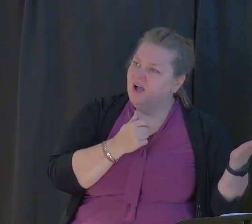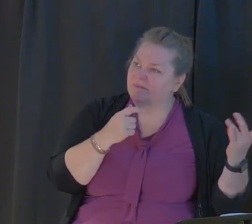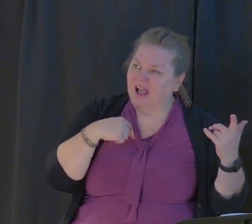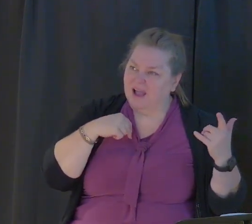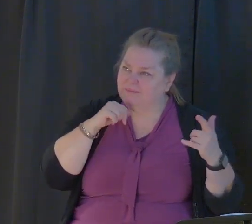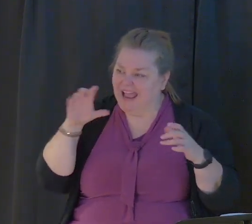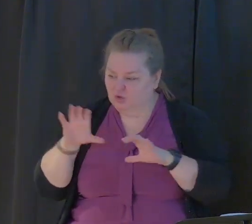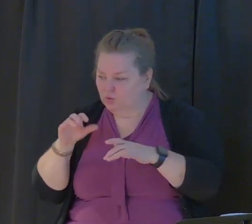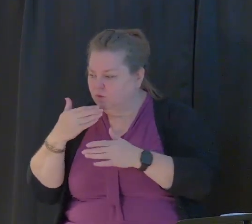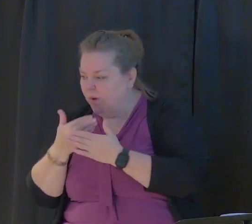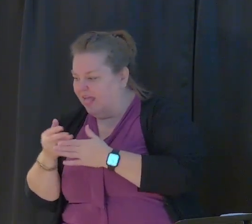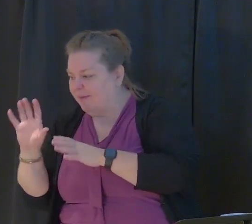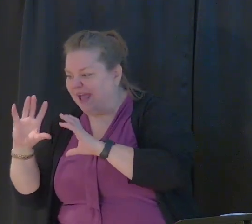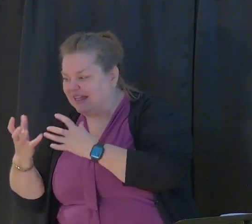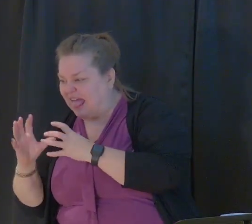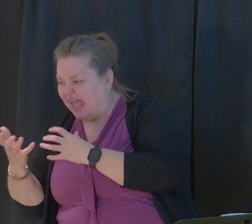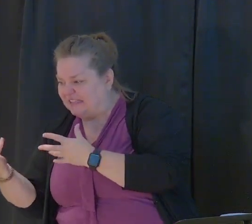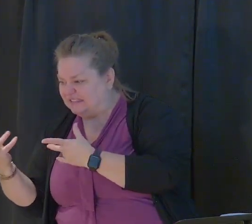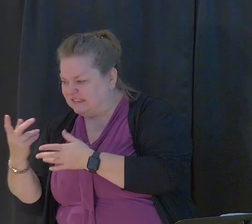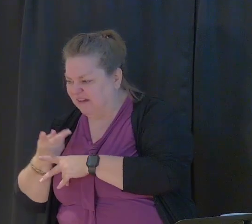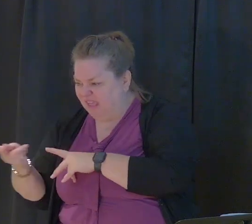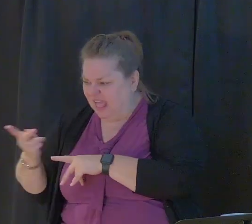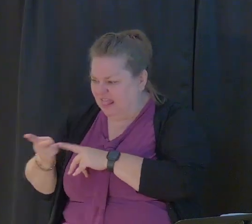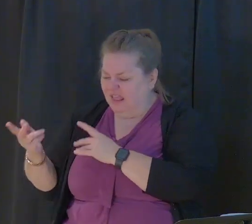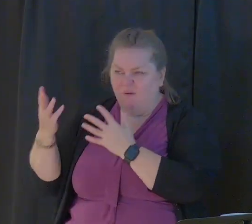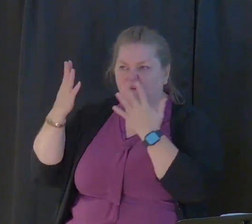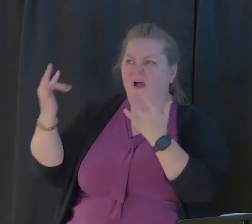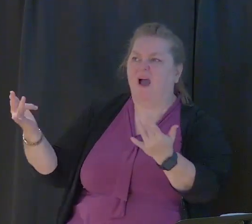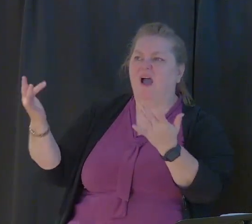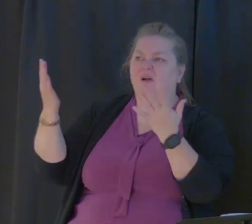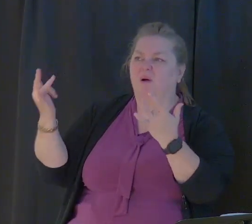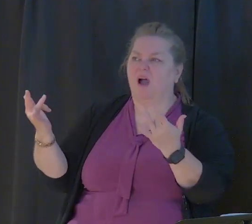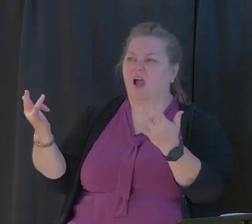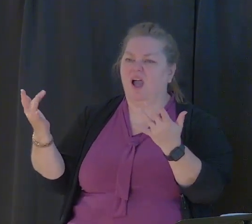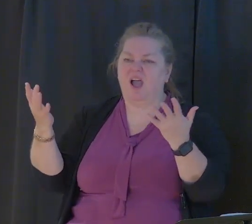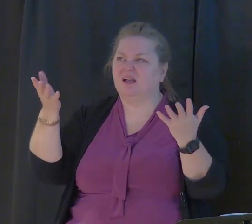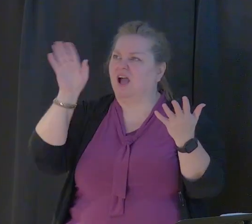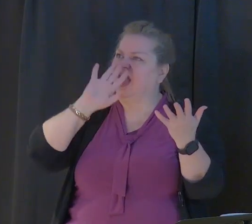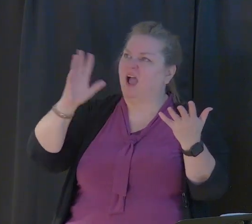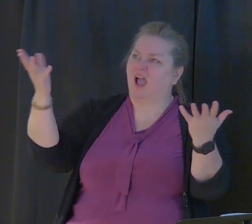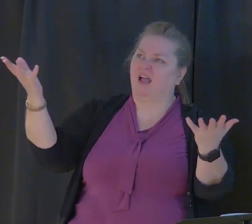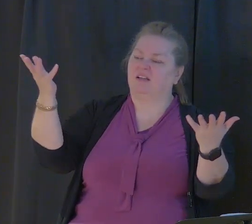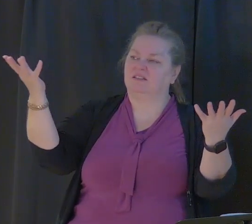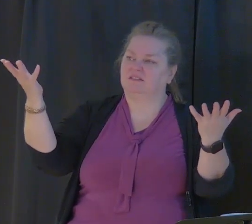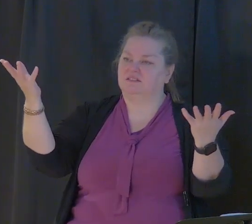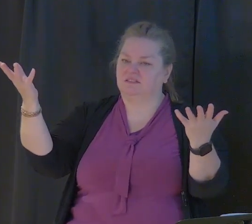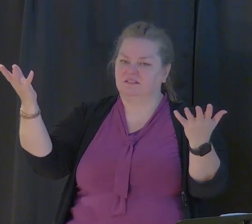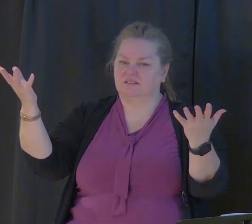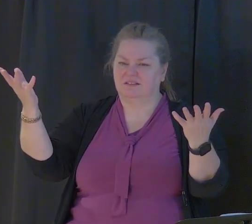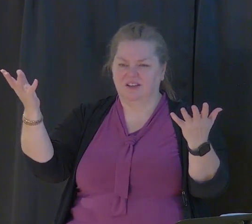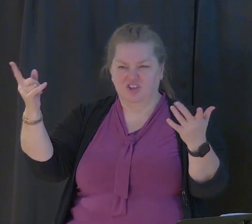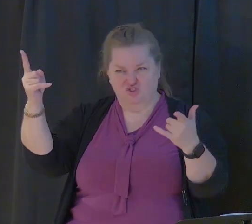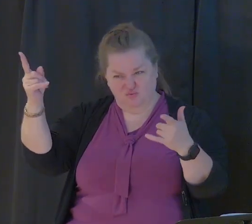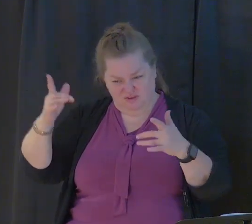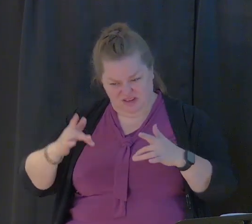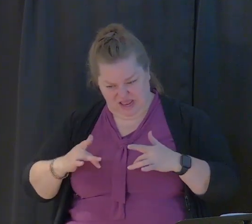in these classes, whatever it is. Why? How are you delighting in these things?